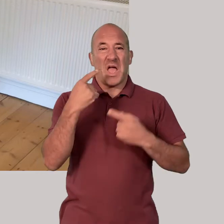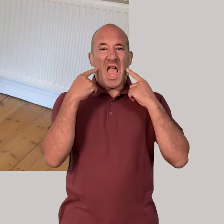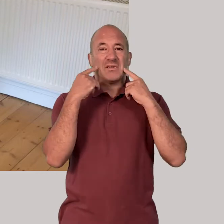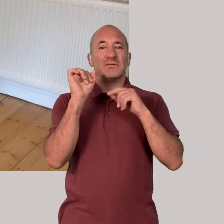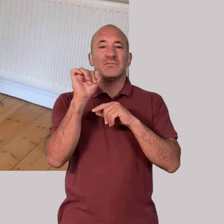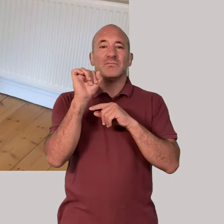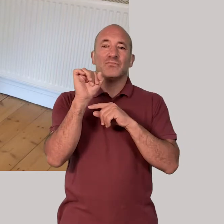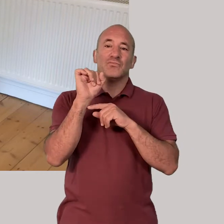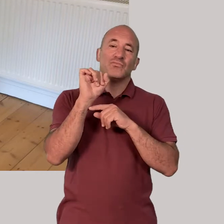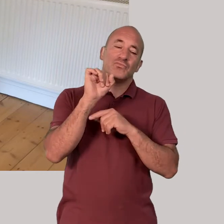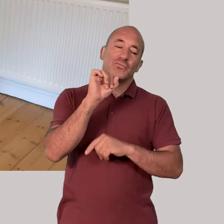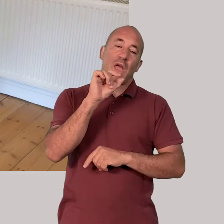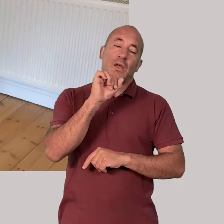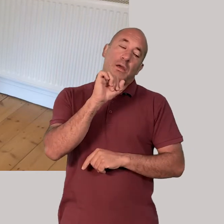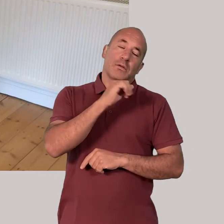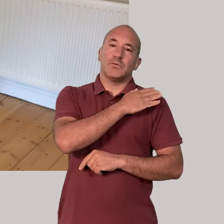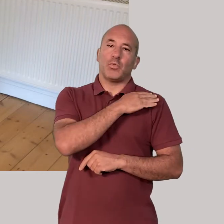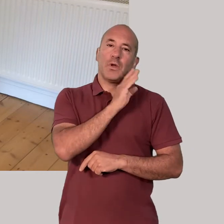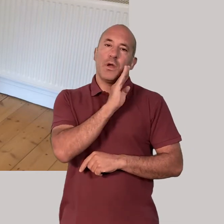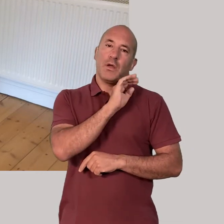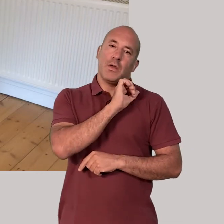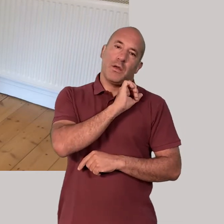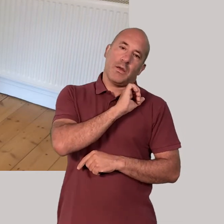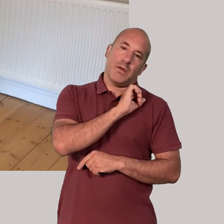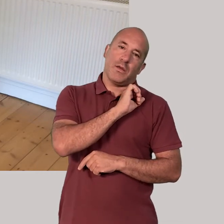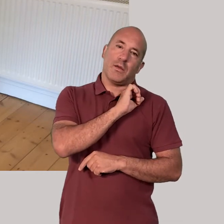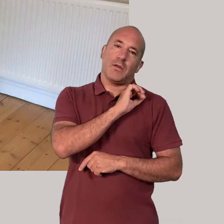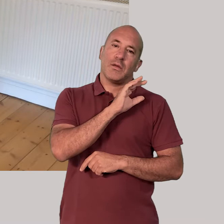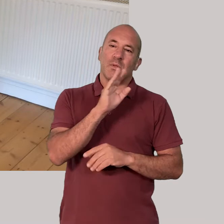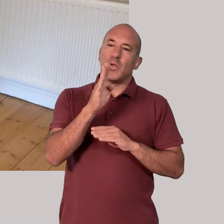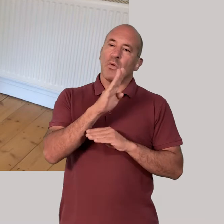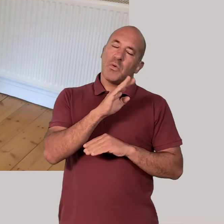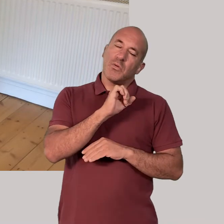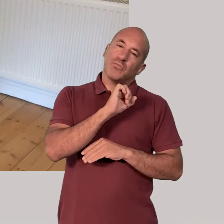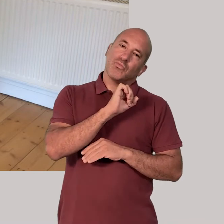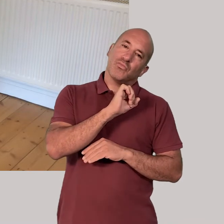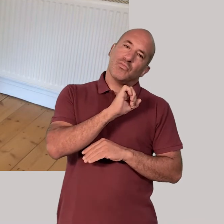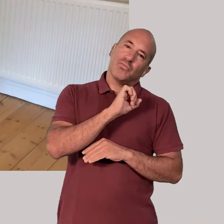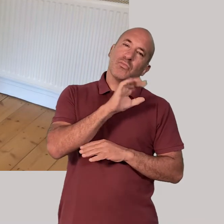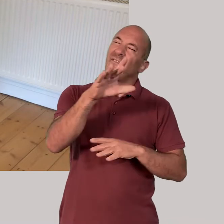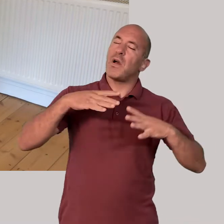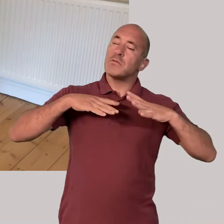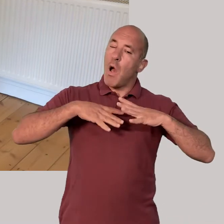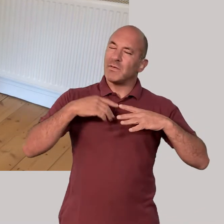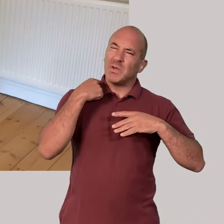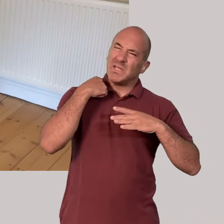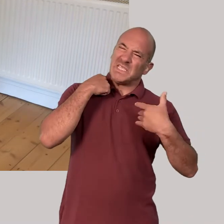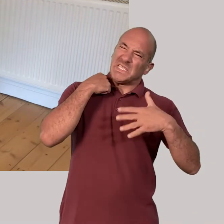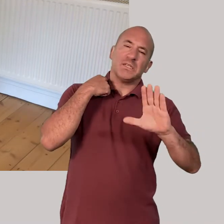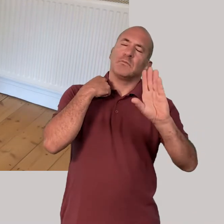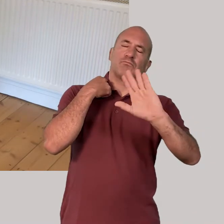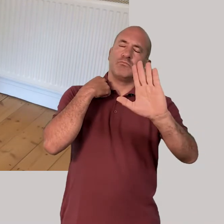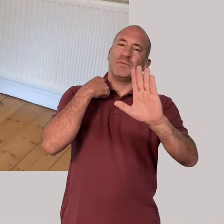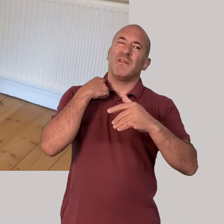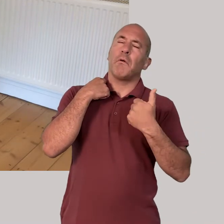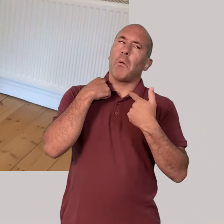And you might let your head tilt a little bit towards the shoulder that's going a little bit lower, only if it feels